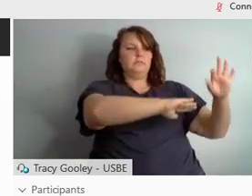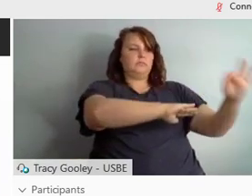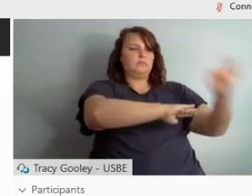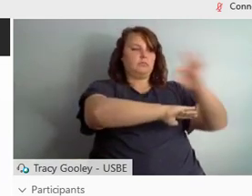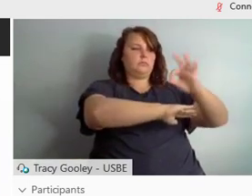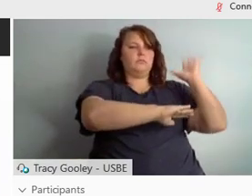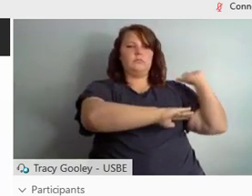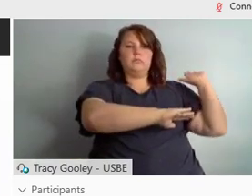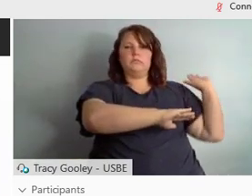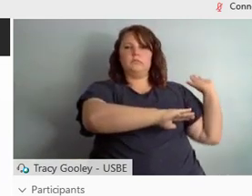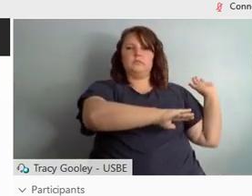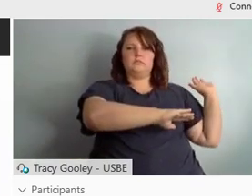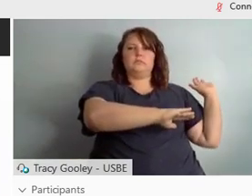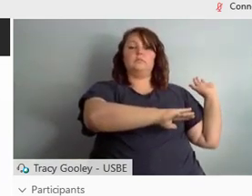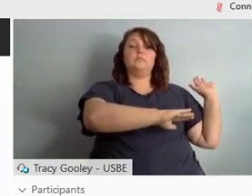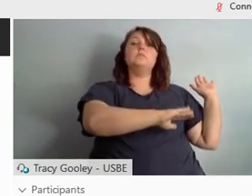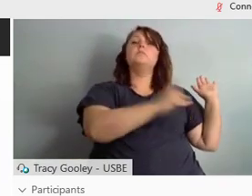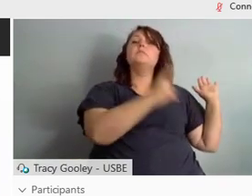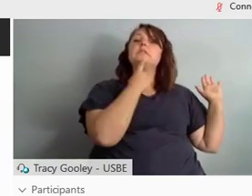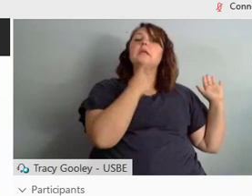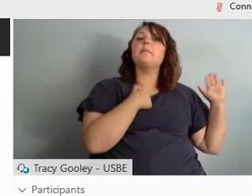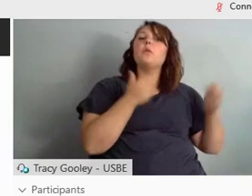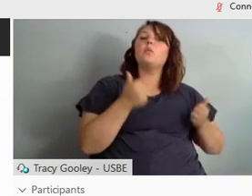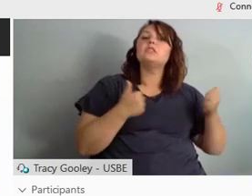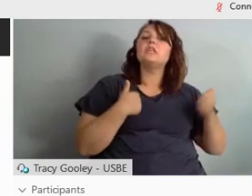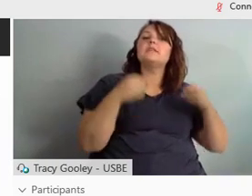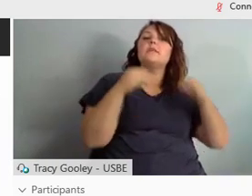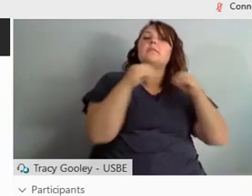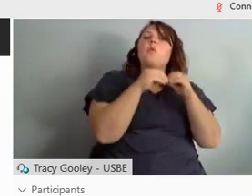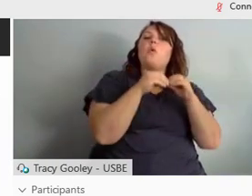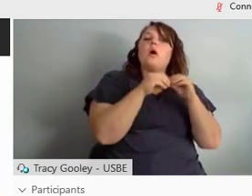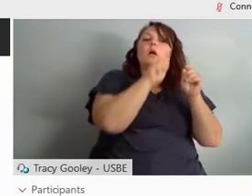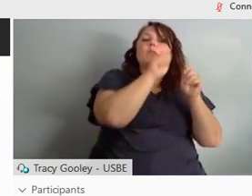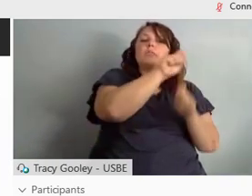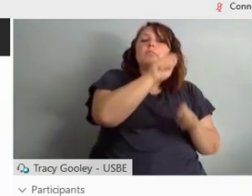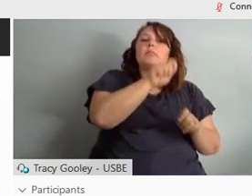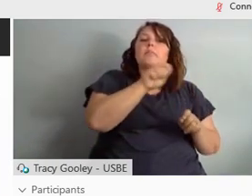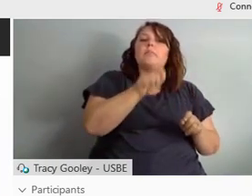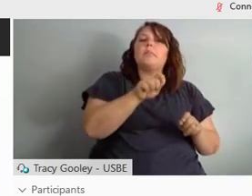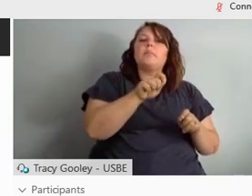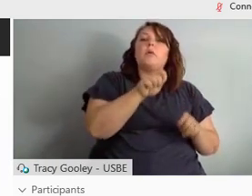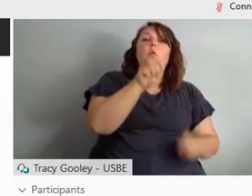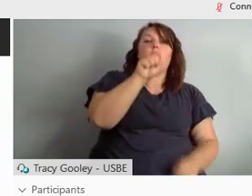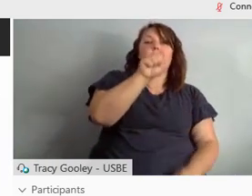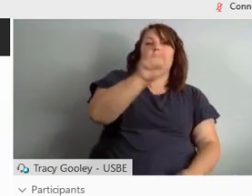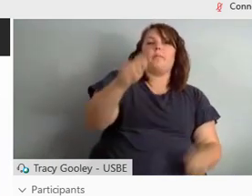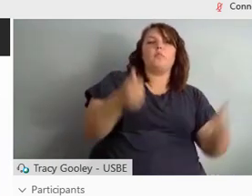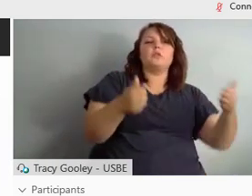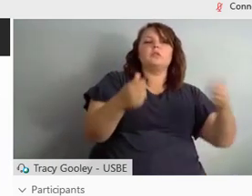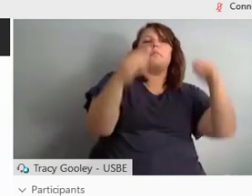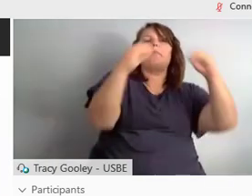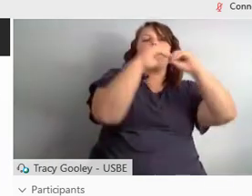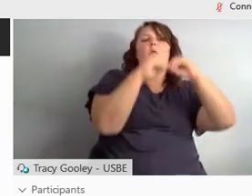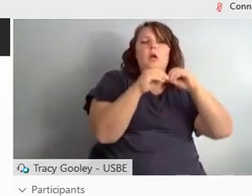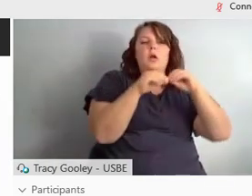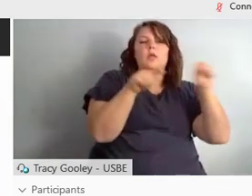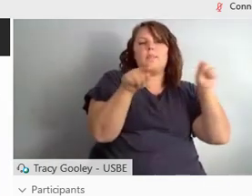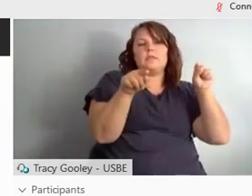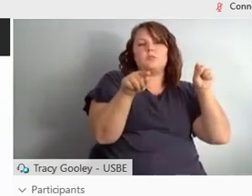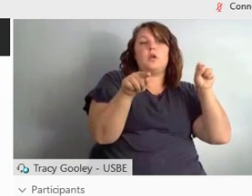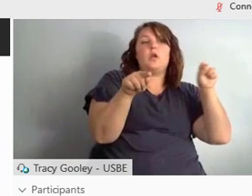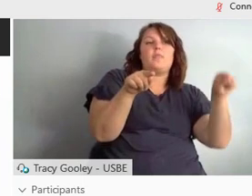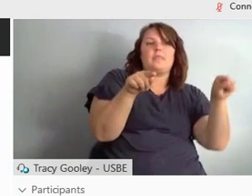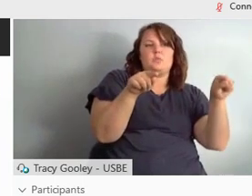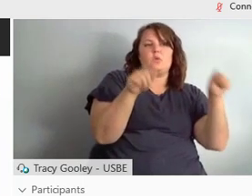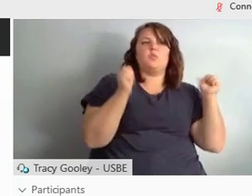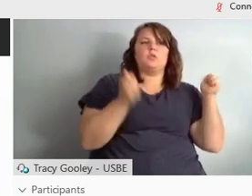students. And you'll say, tell me which one has more dots. This one pointing to the first button or this one